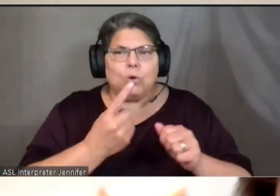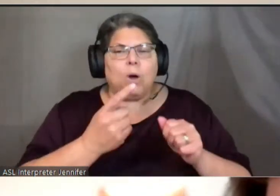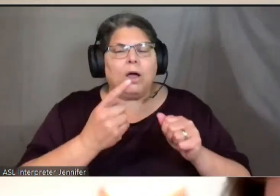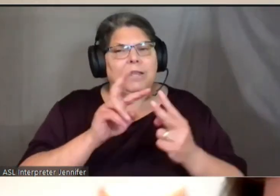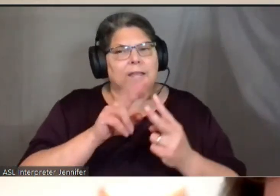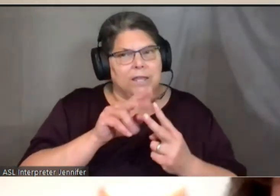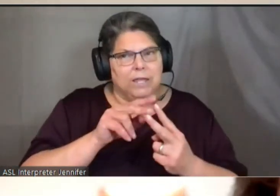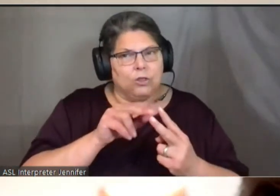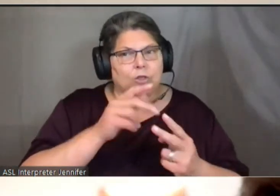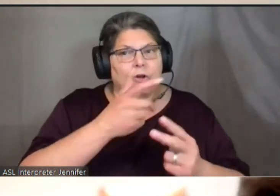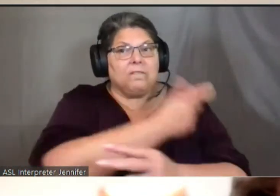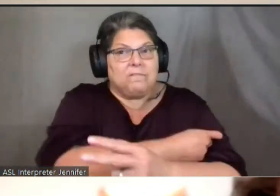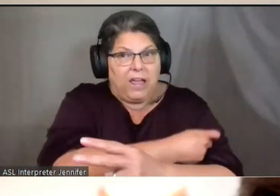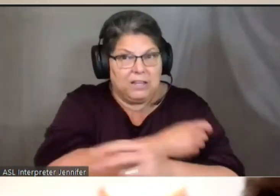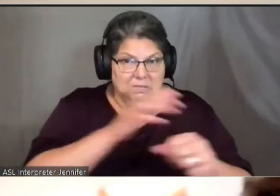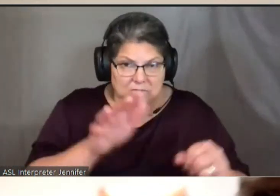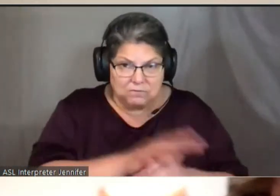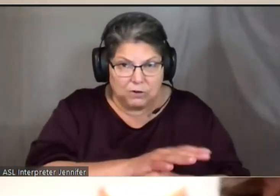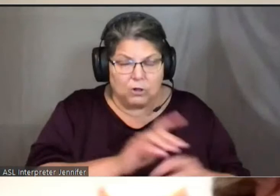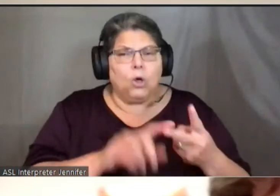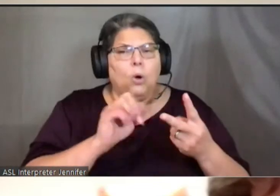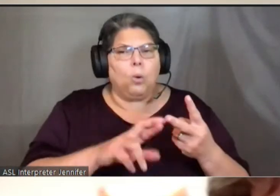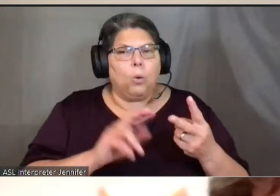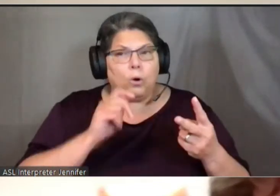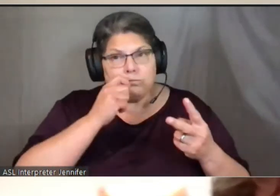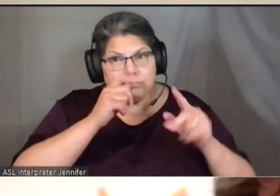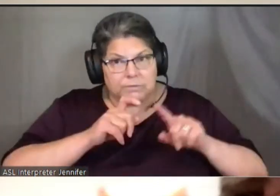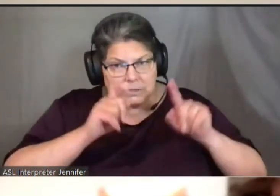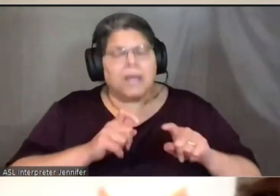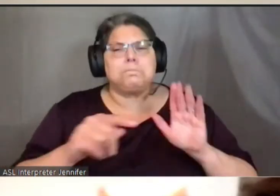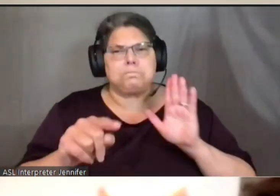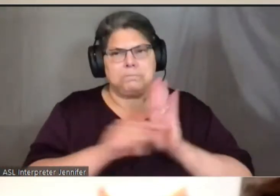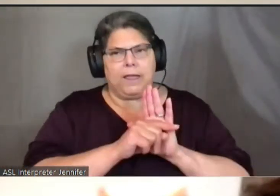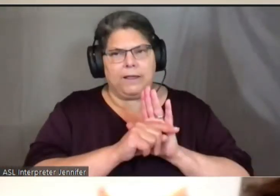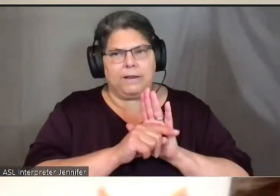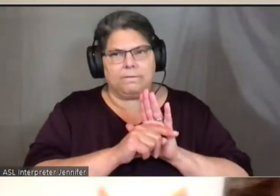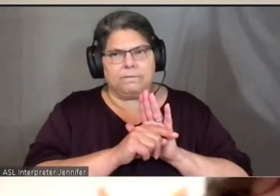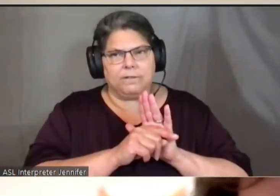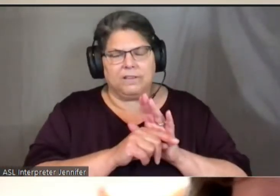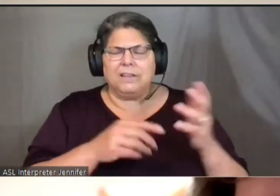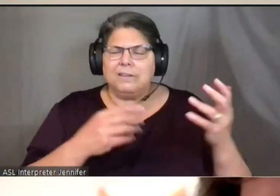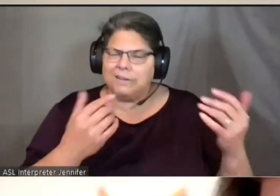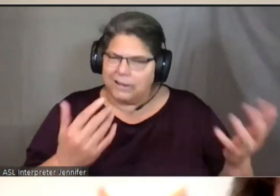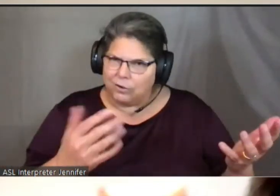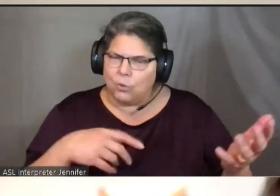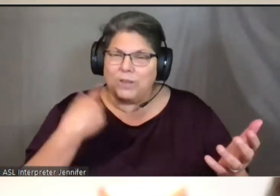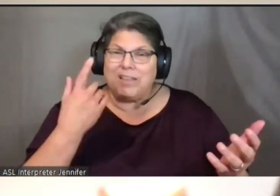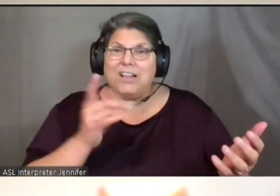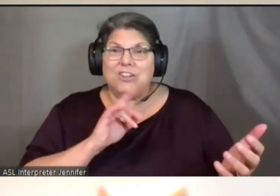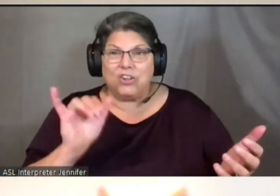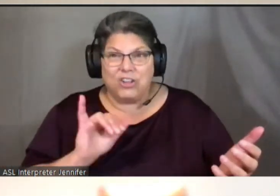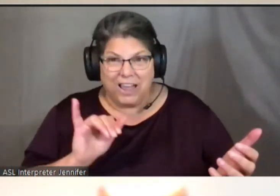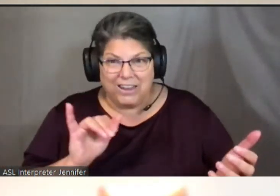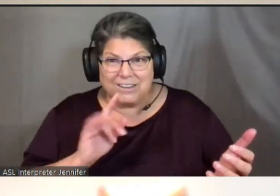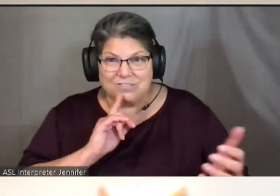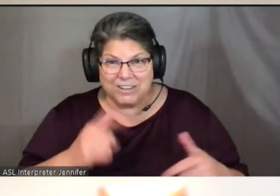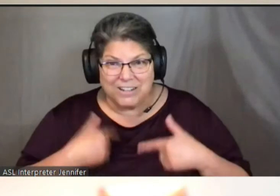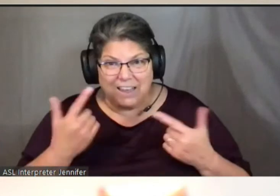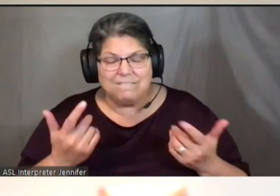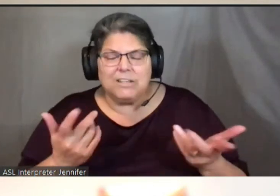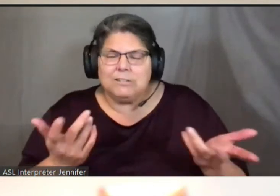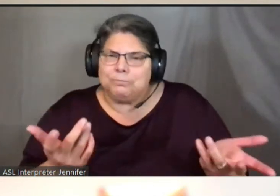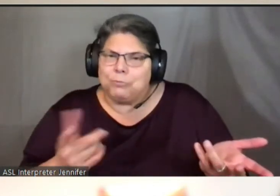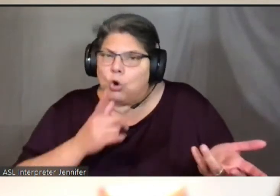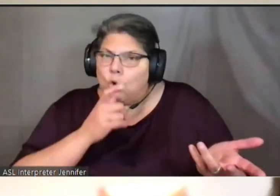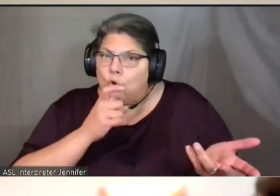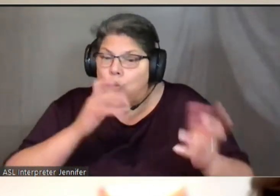negative. How does that get translated into reality? Whoever's holding those events are